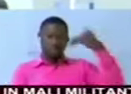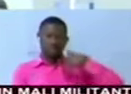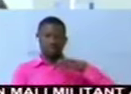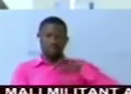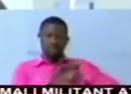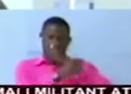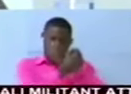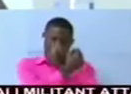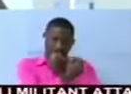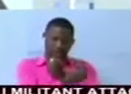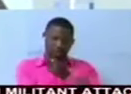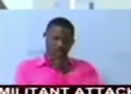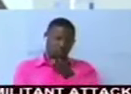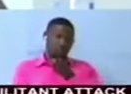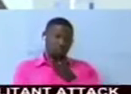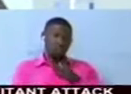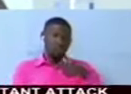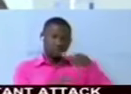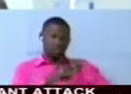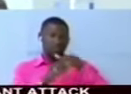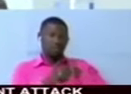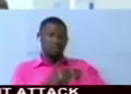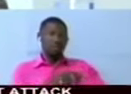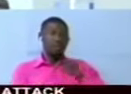included Lamin Mane and Dembo Mbaye.